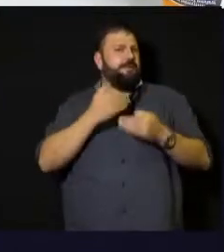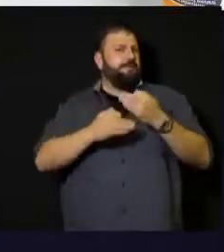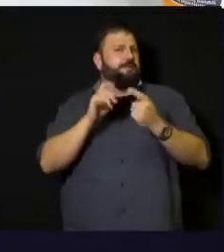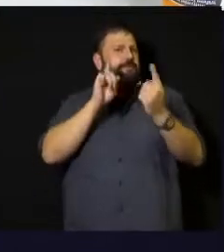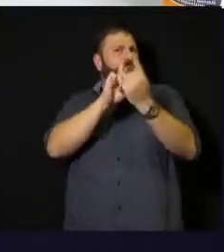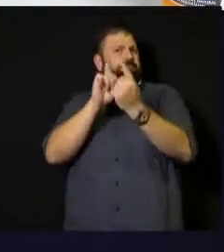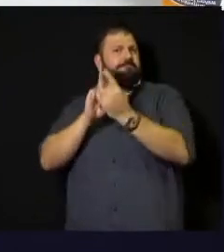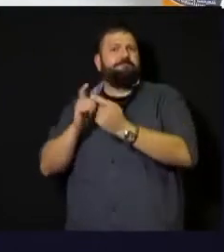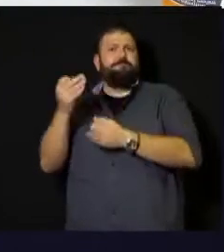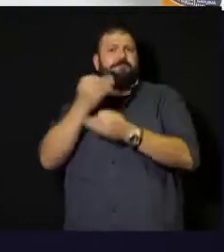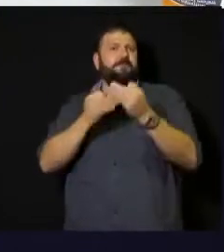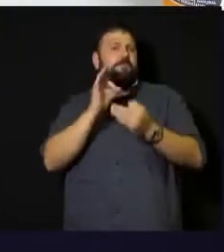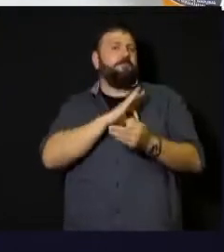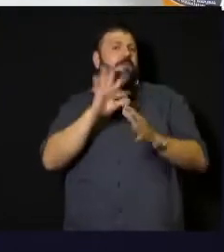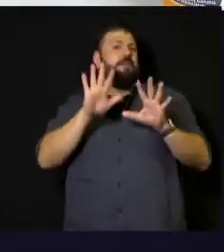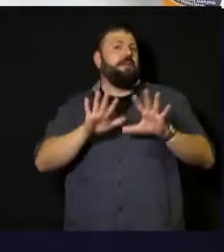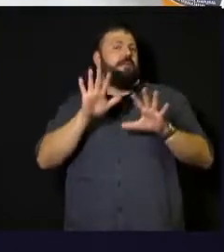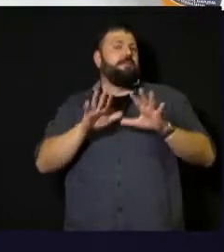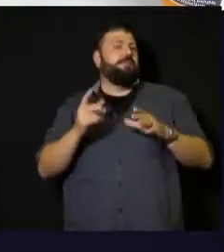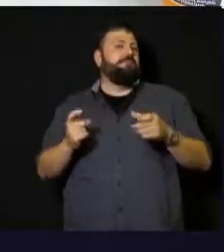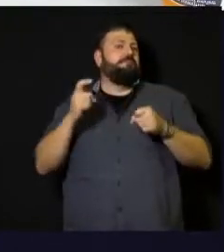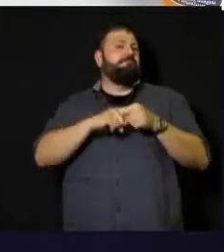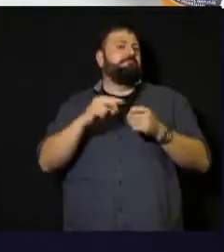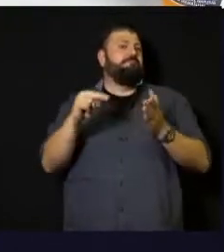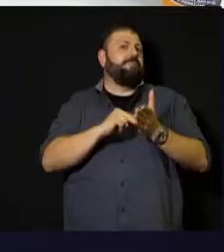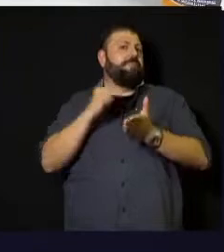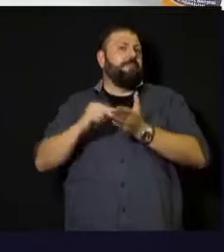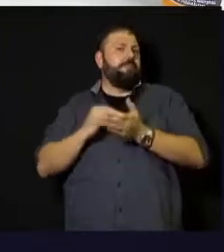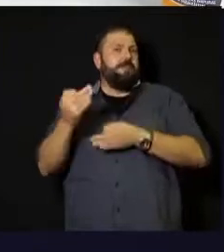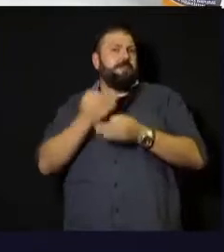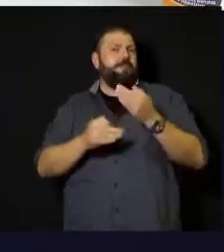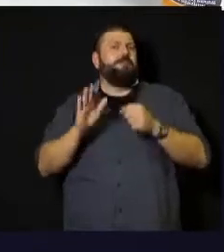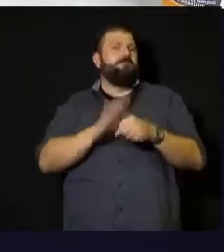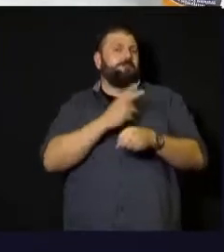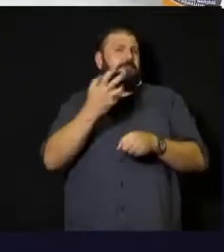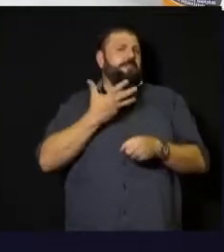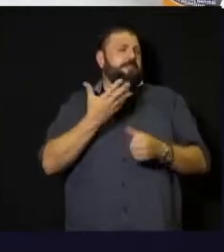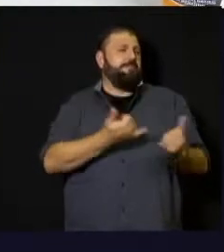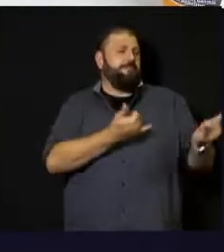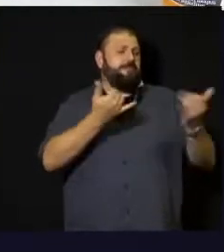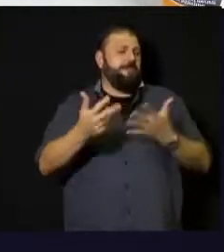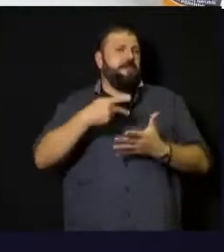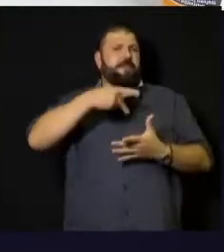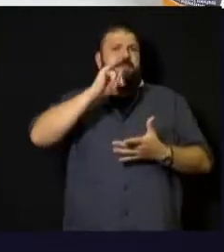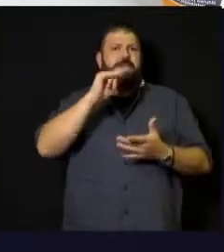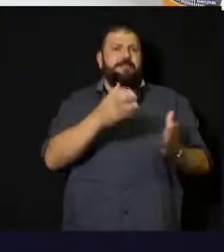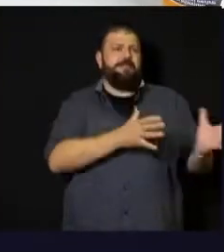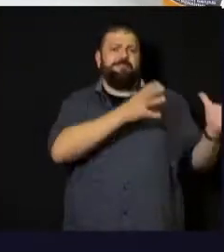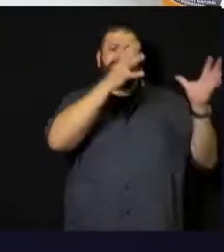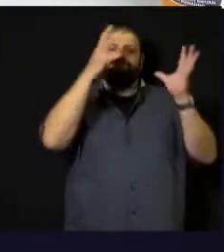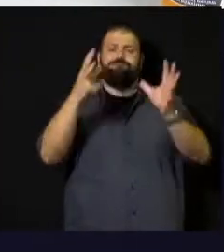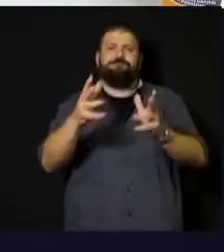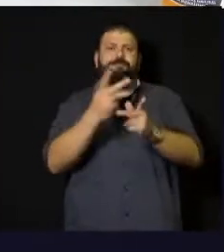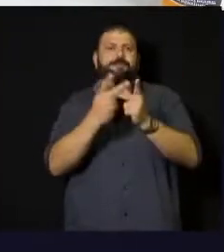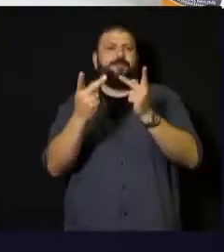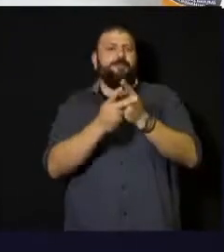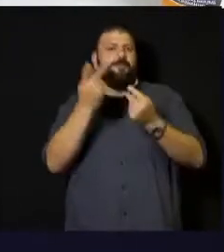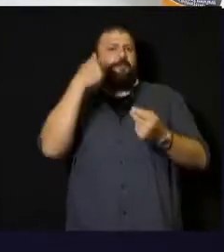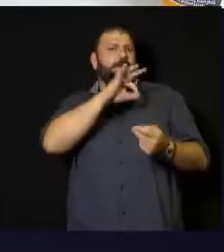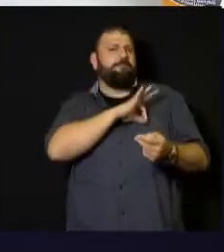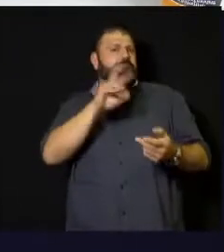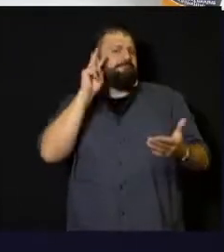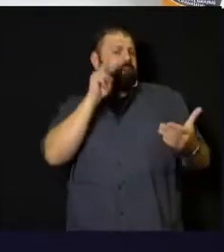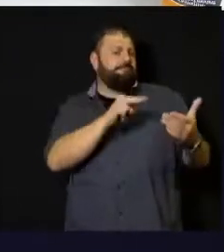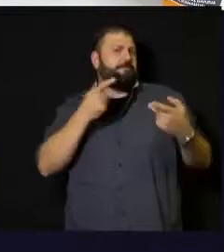either sign up the person or increase the sales. So for this, we have our affiliation kit products to be able, if